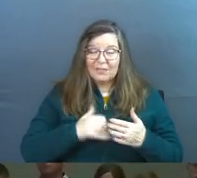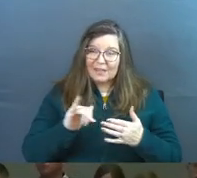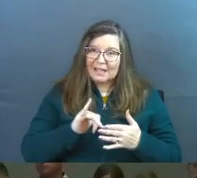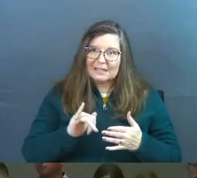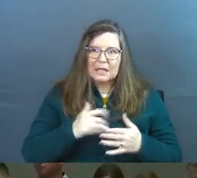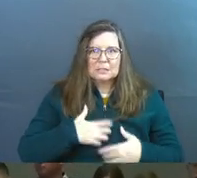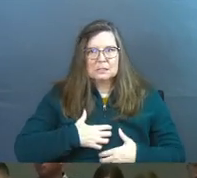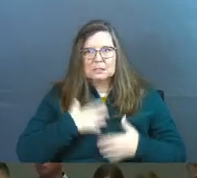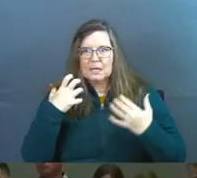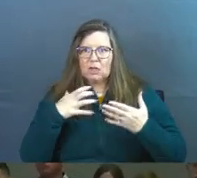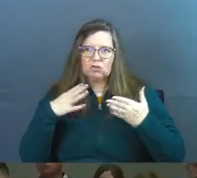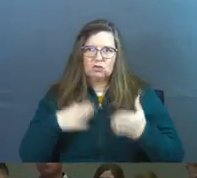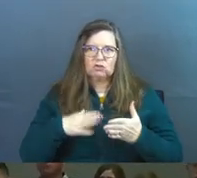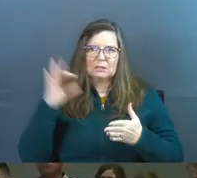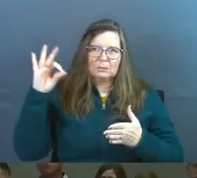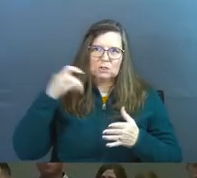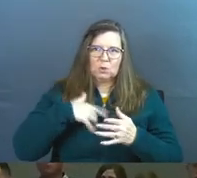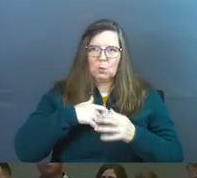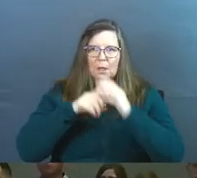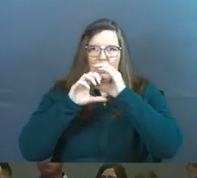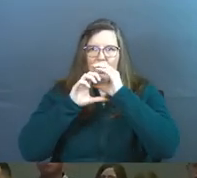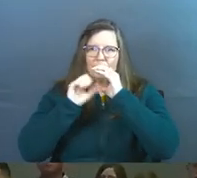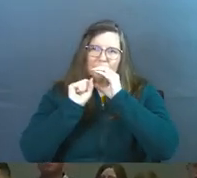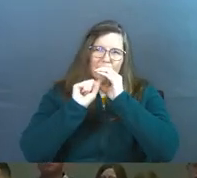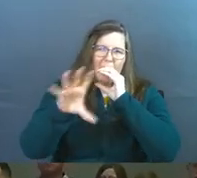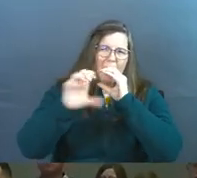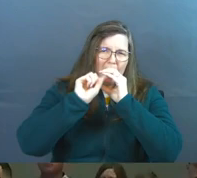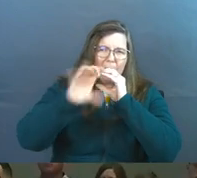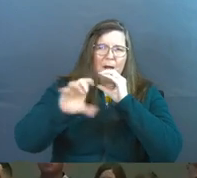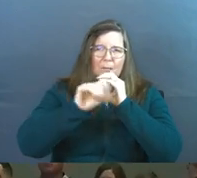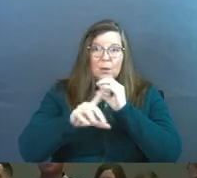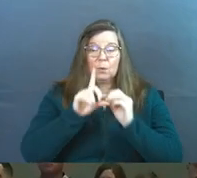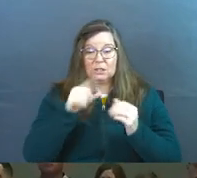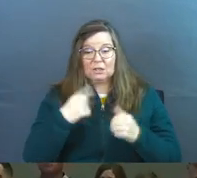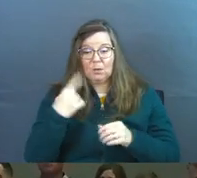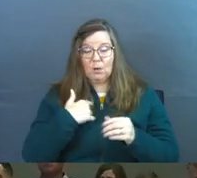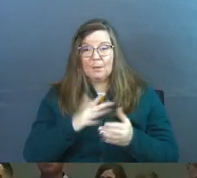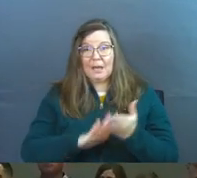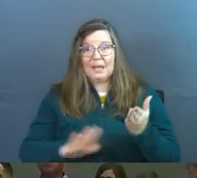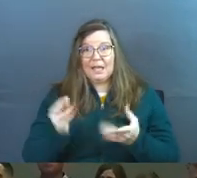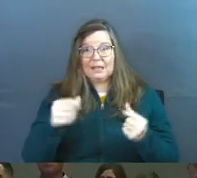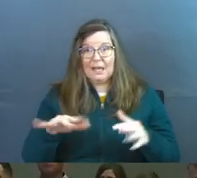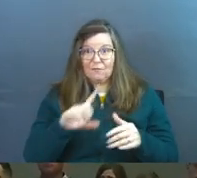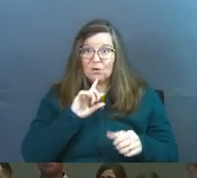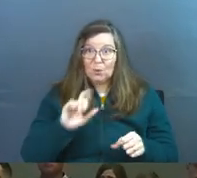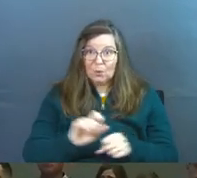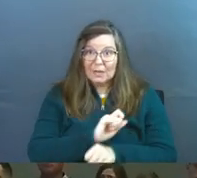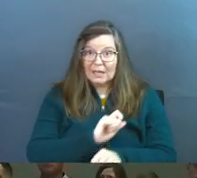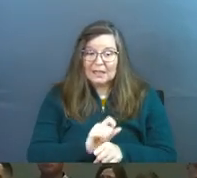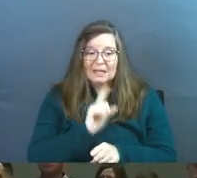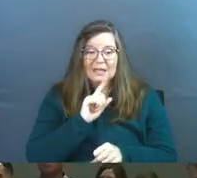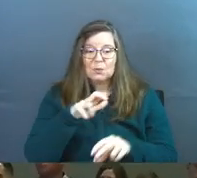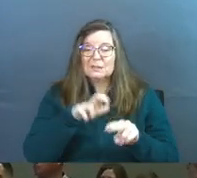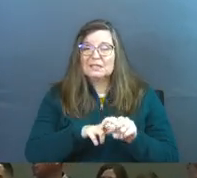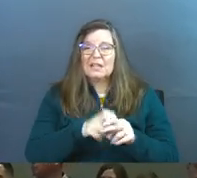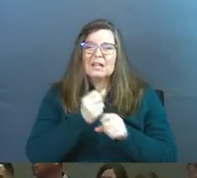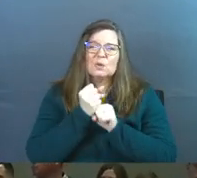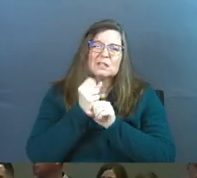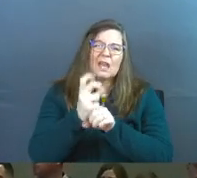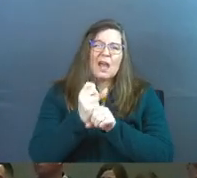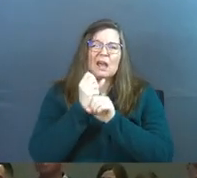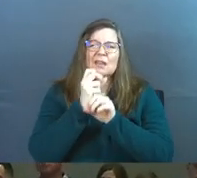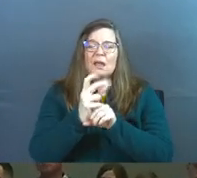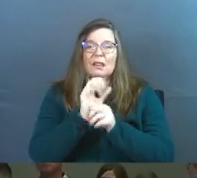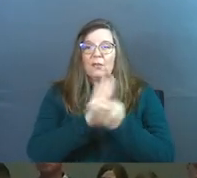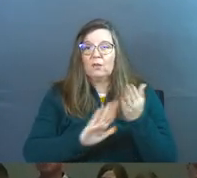that's like the angry street preacher with the megaphone. We actually had one on my college campus, for real. And he would sit there and he would yell